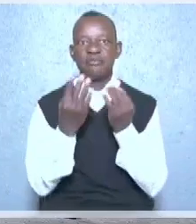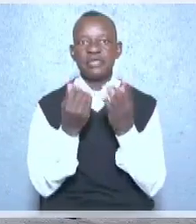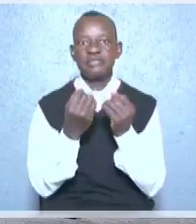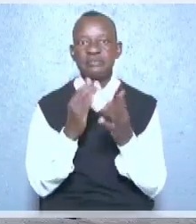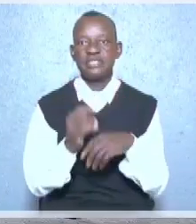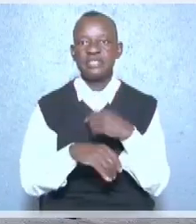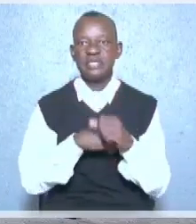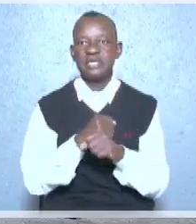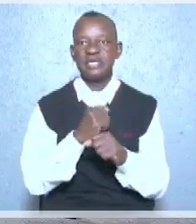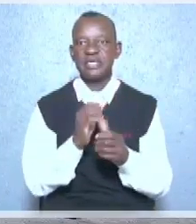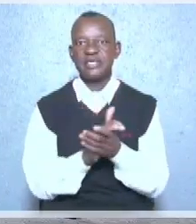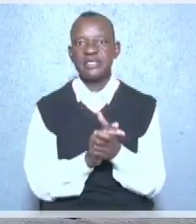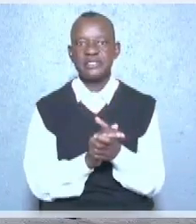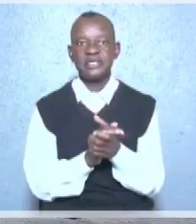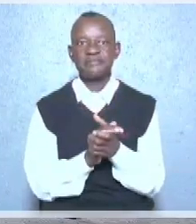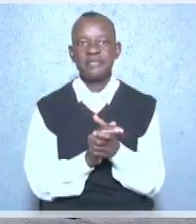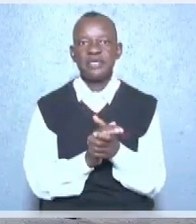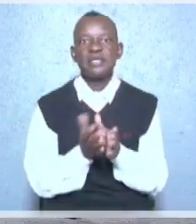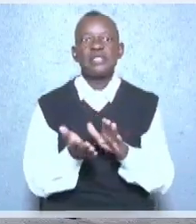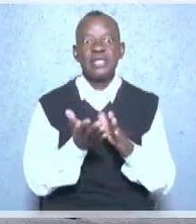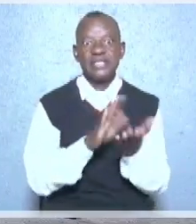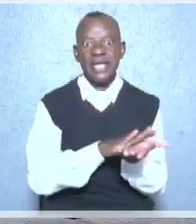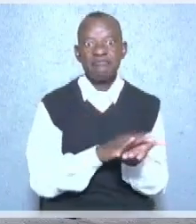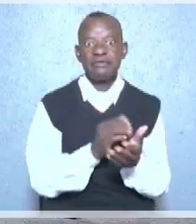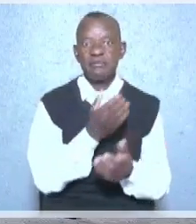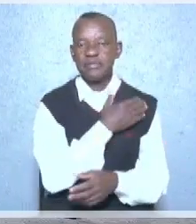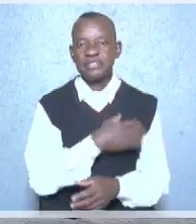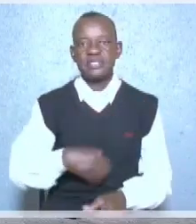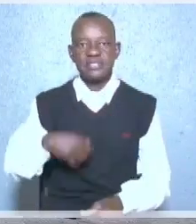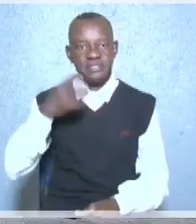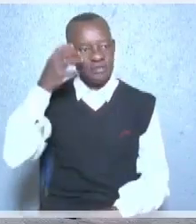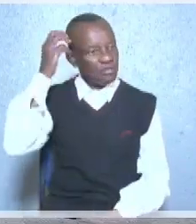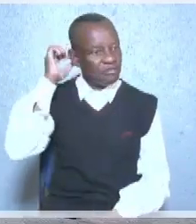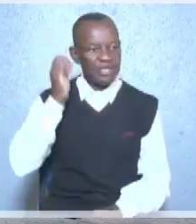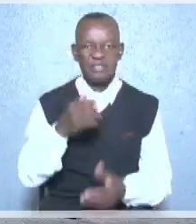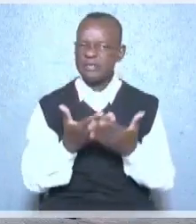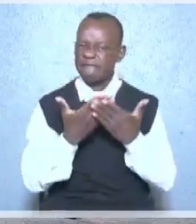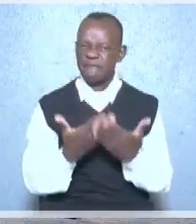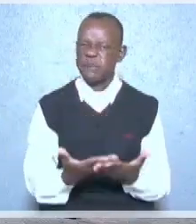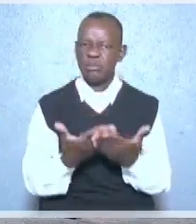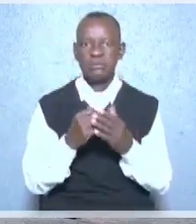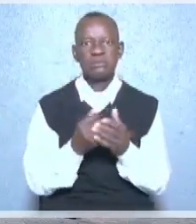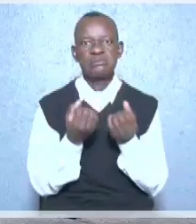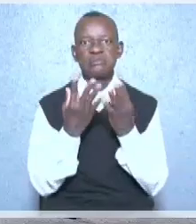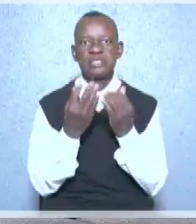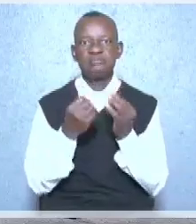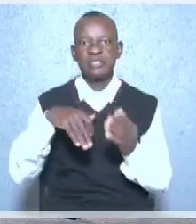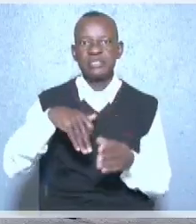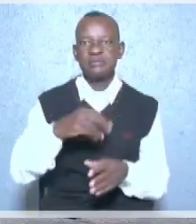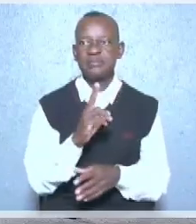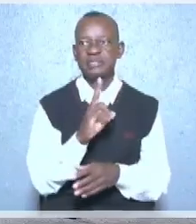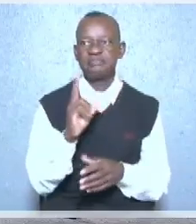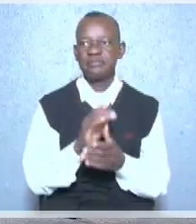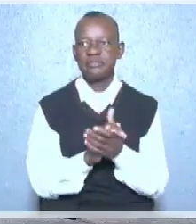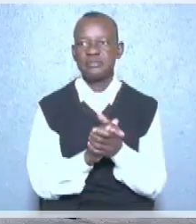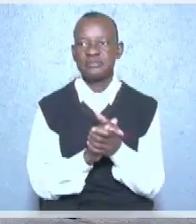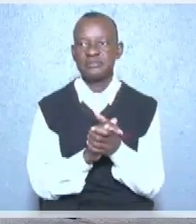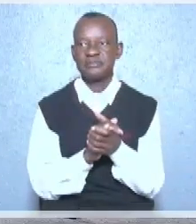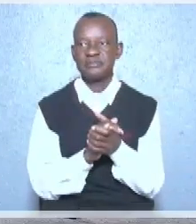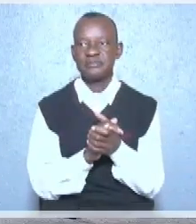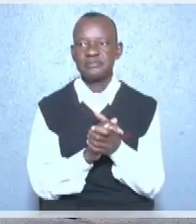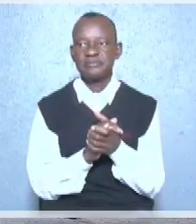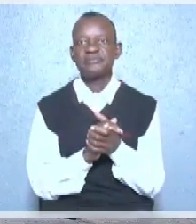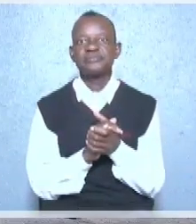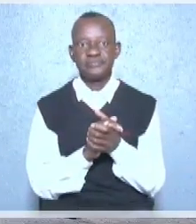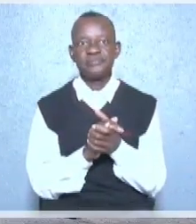young Namibians have a space to tell their stories? Yeah, Jonas, thank you very much